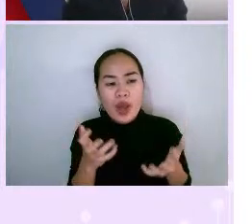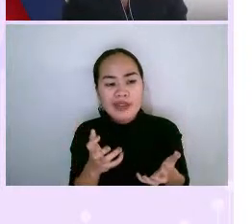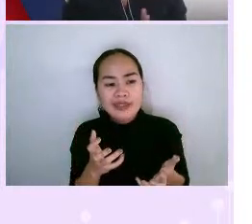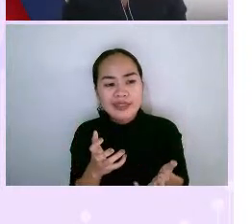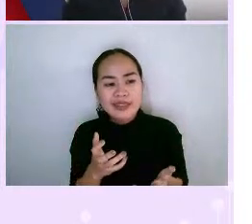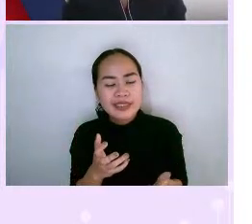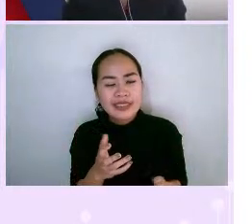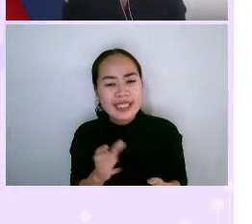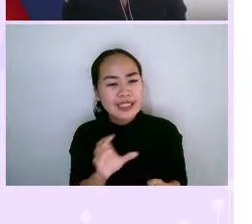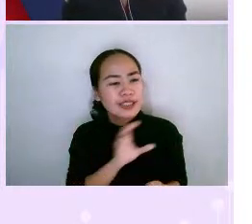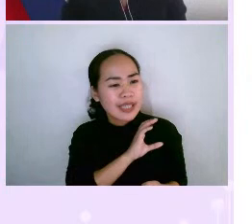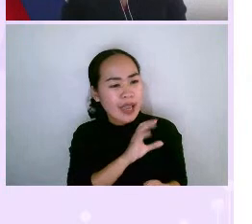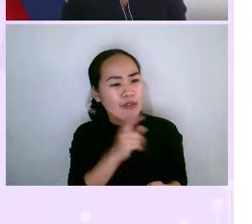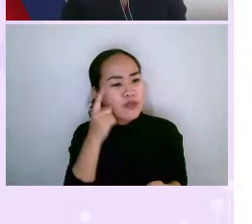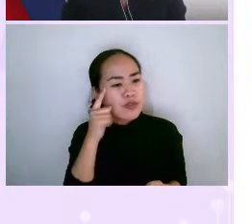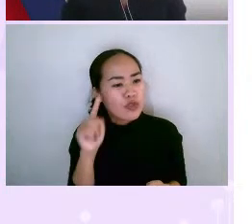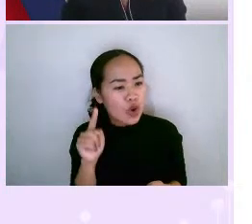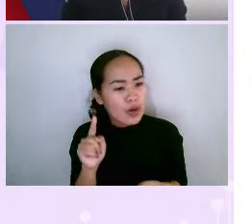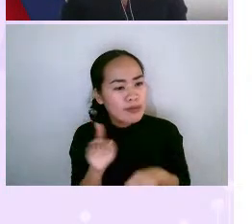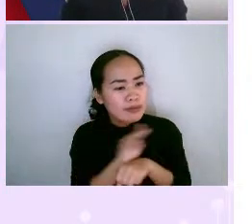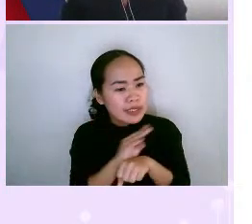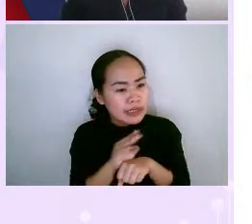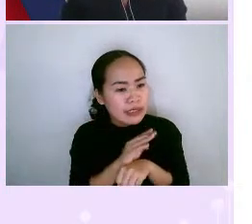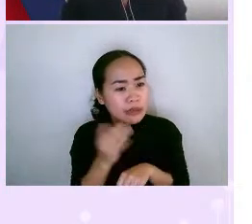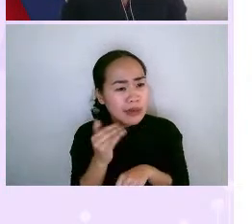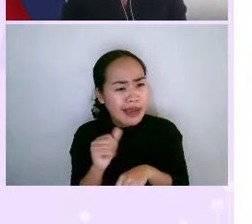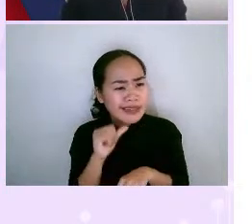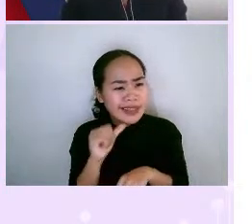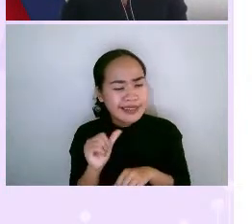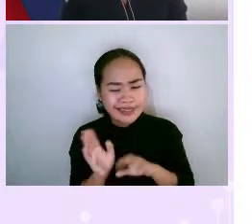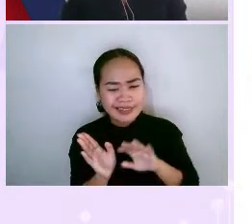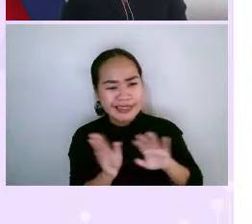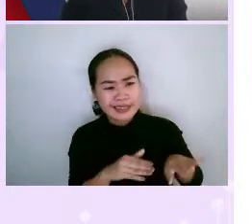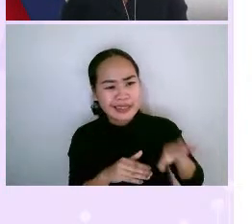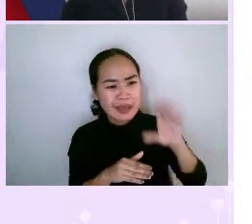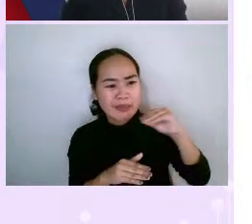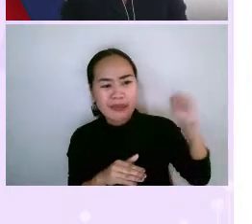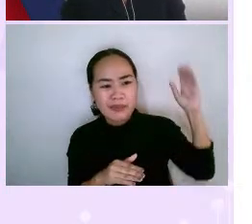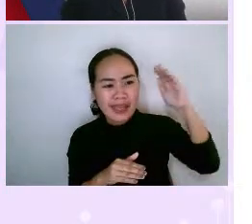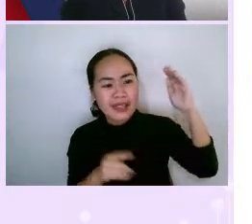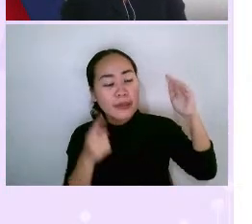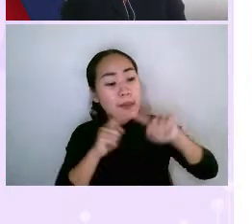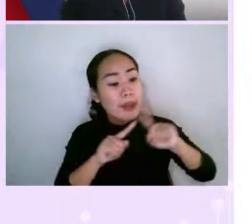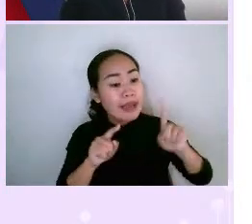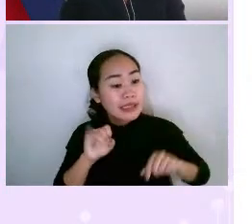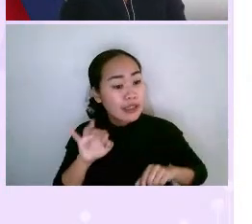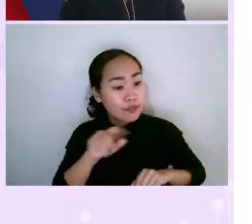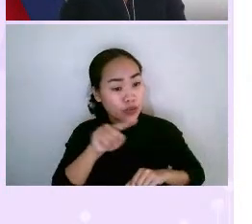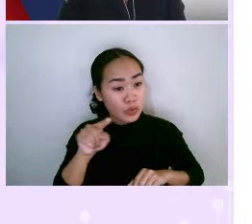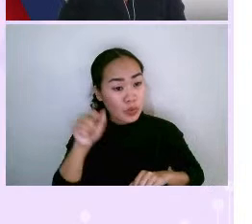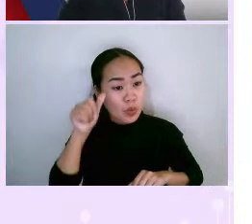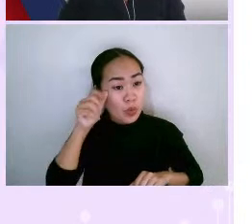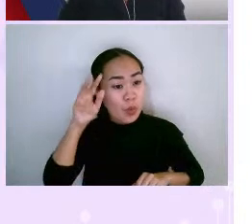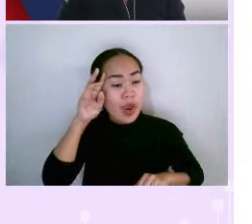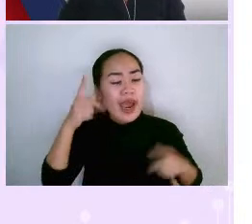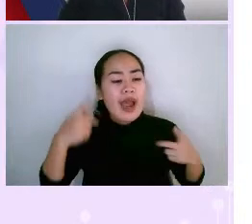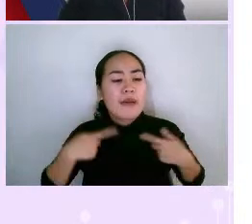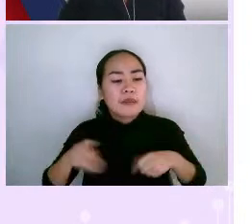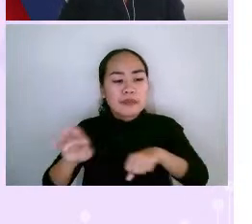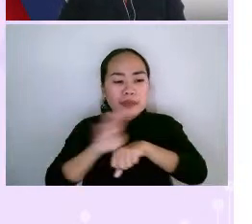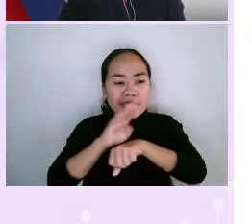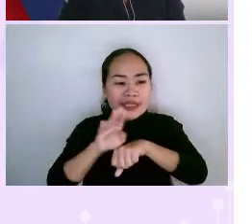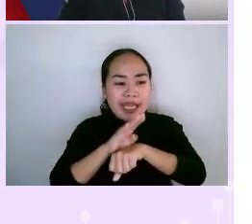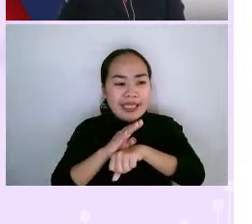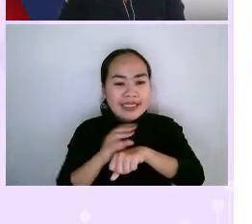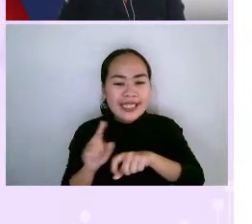preclude the men from availing of these services. But just for you to know, we have business and investment